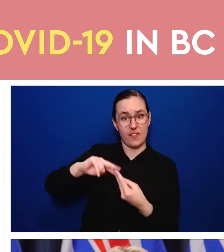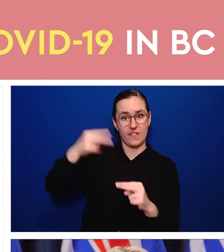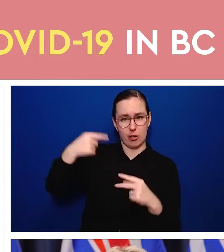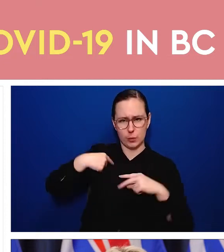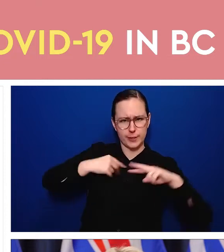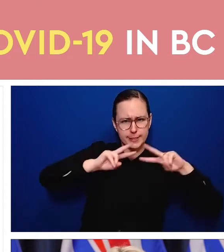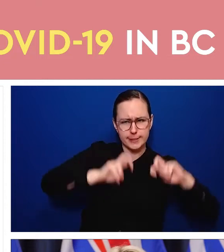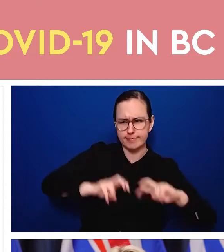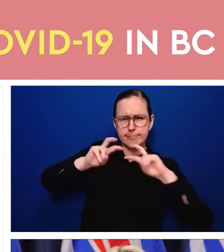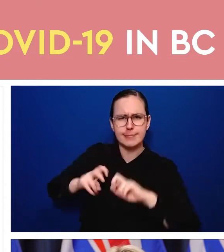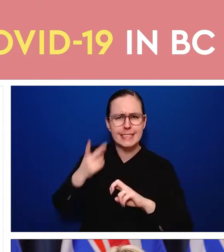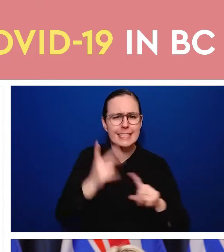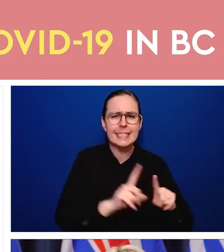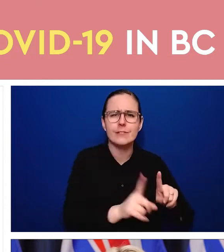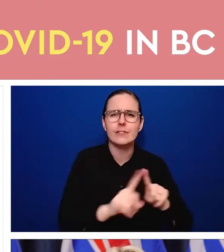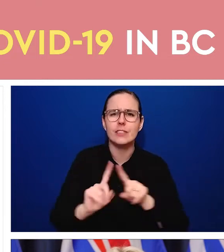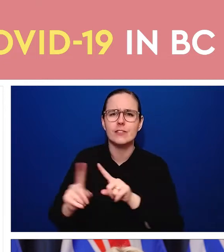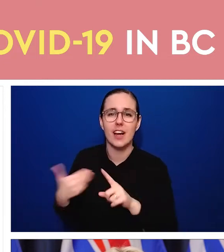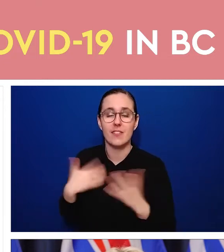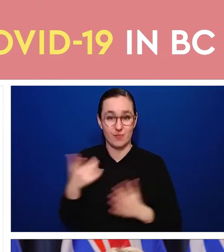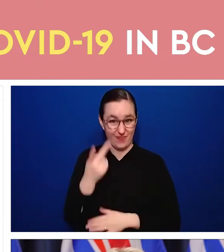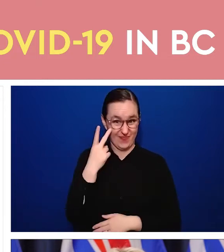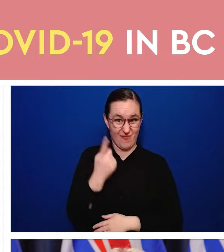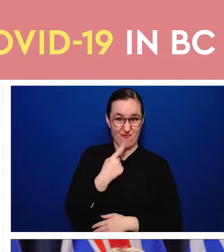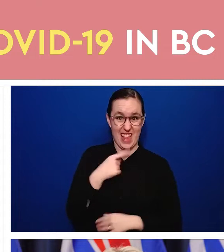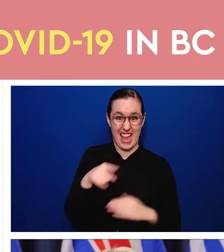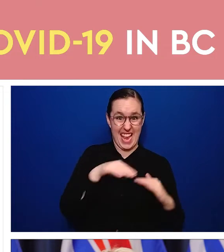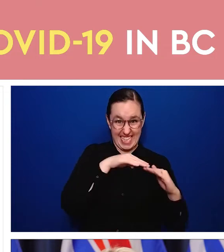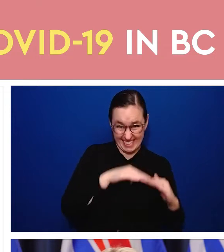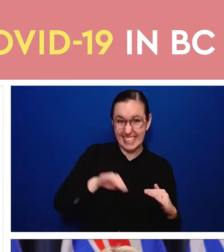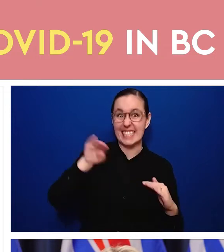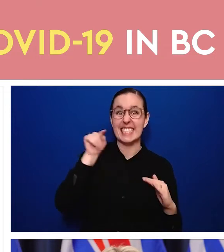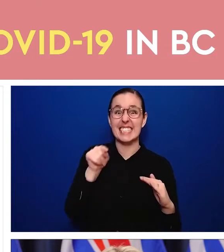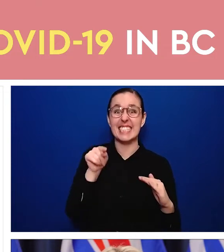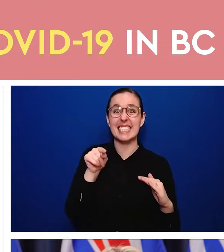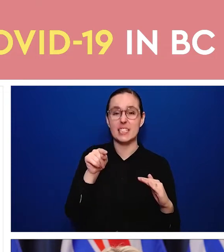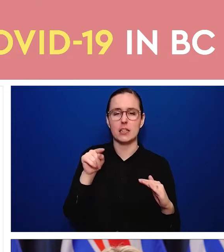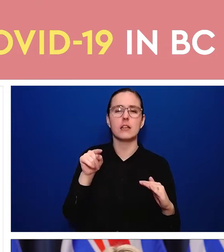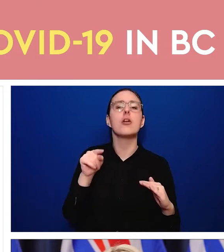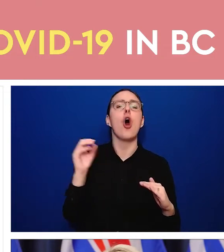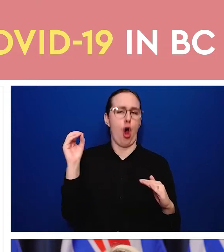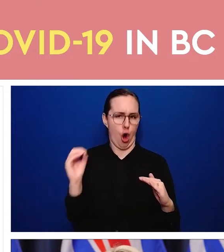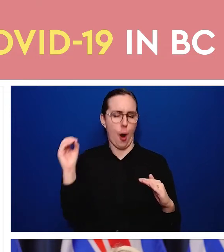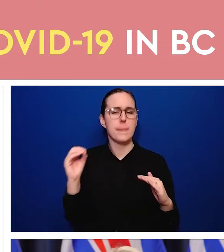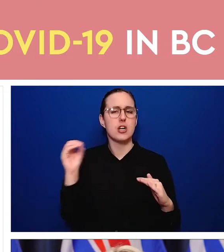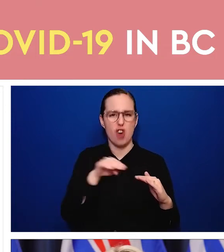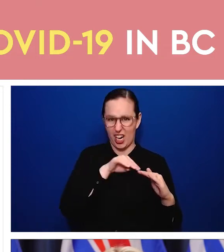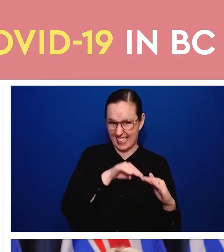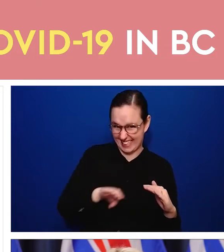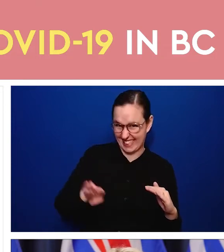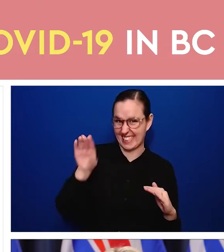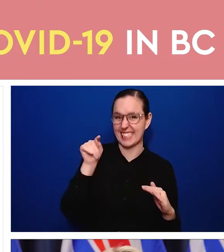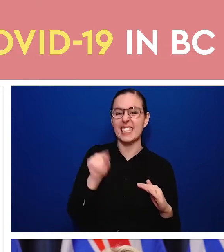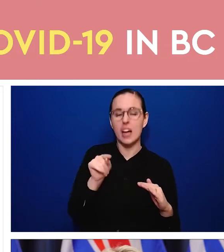to see some geographic changes in variants. They're all considered Omicron, but as we see, as